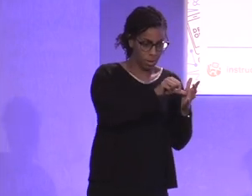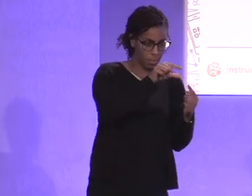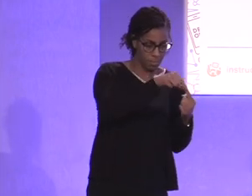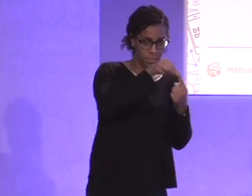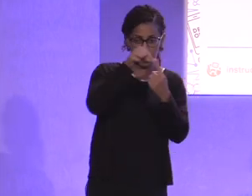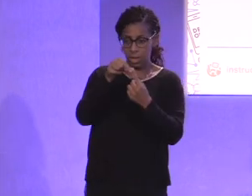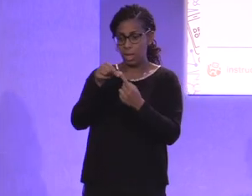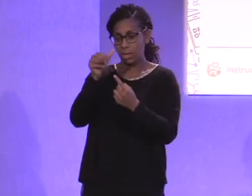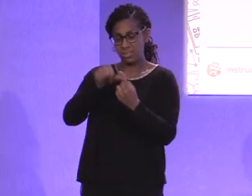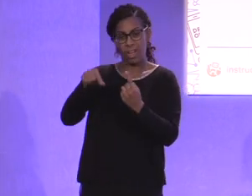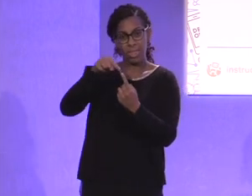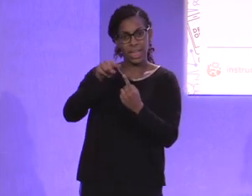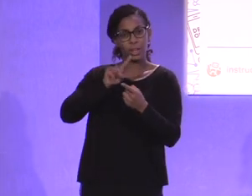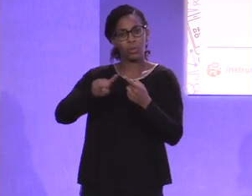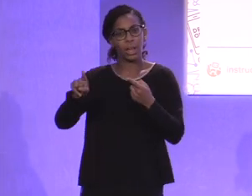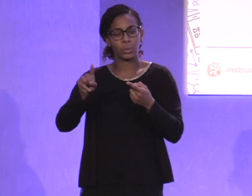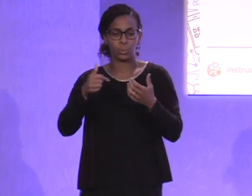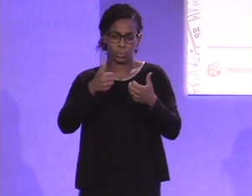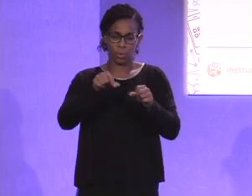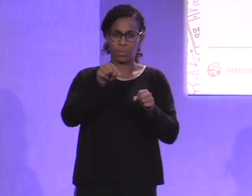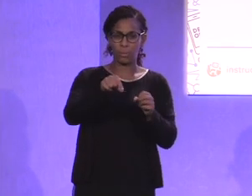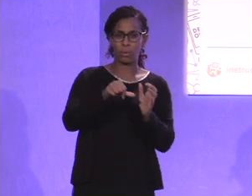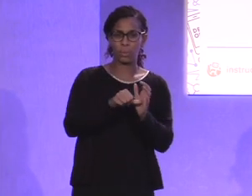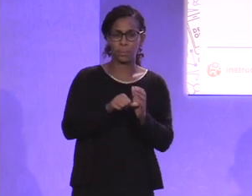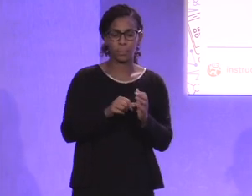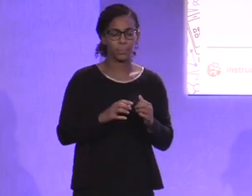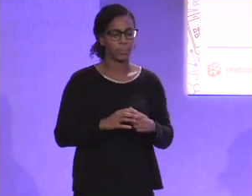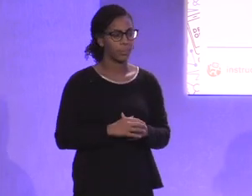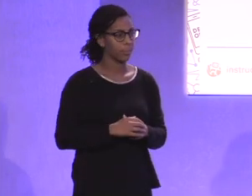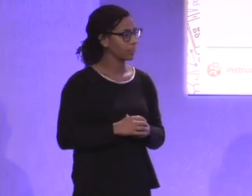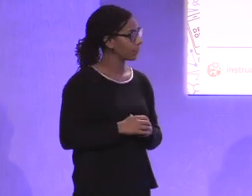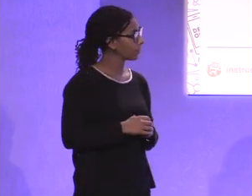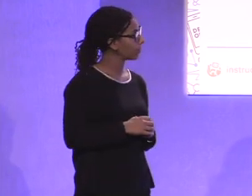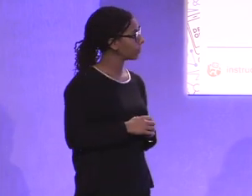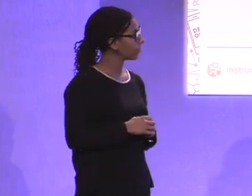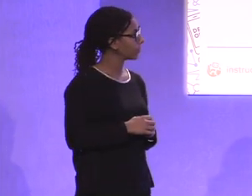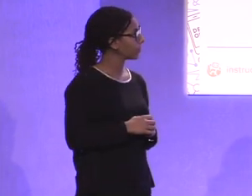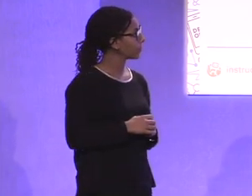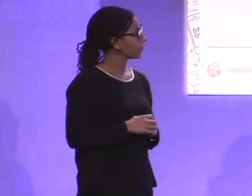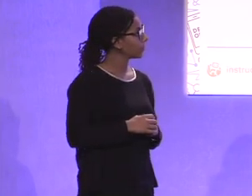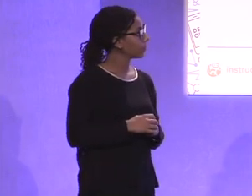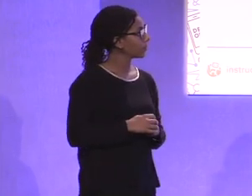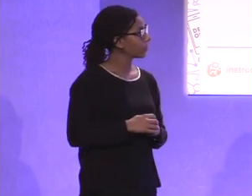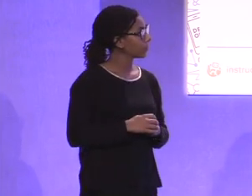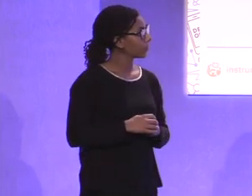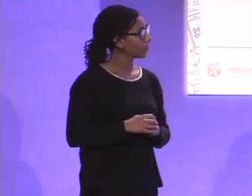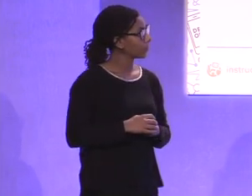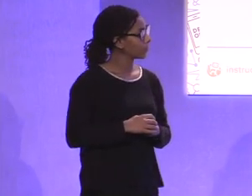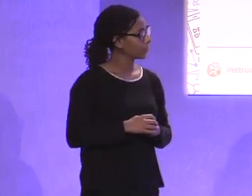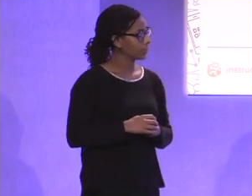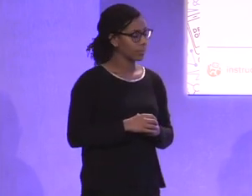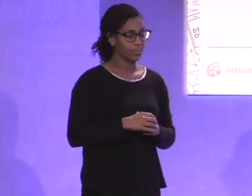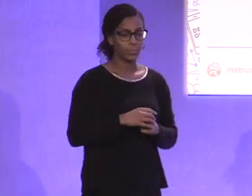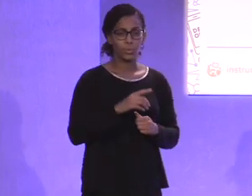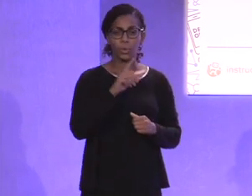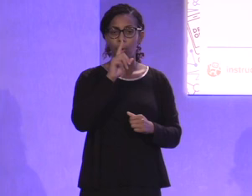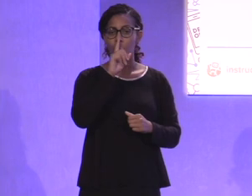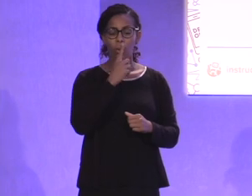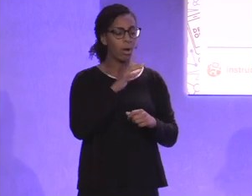And then the last one. You can't force feed buy into this. This kind of goes back to the, is your product too